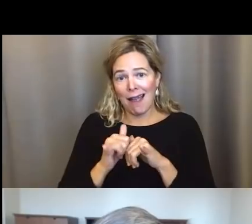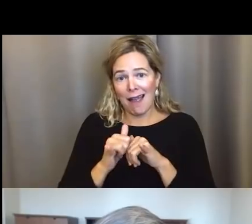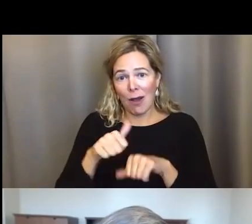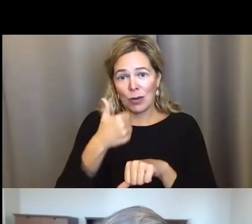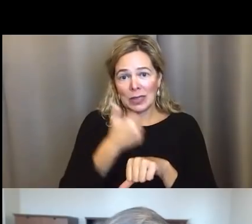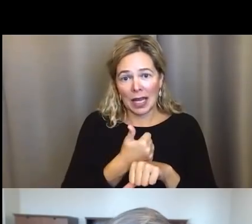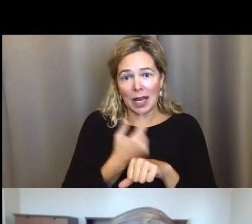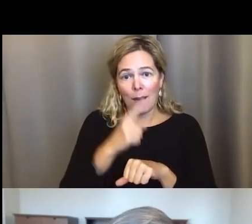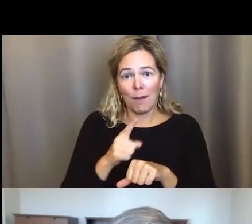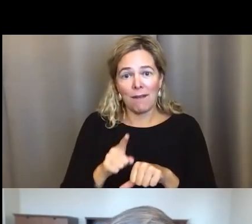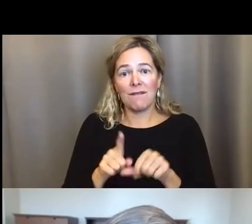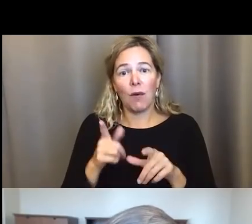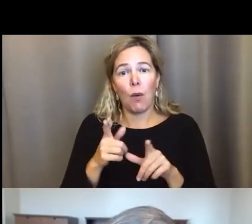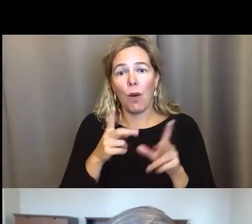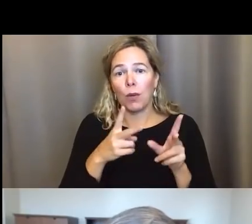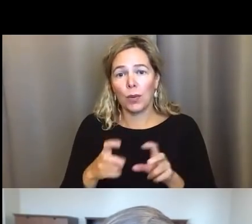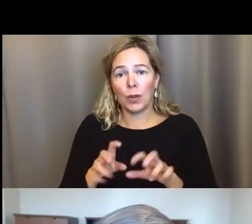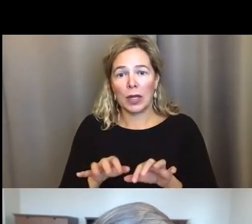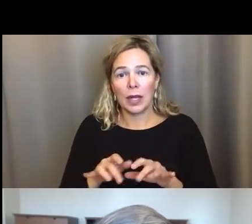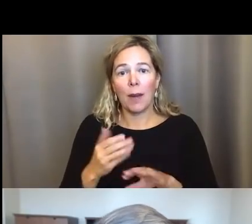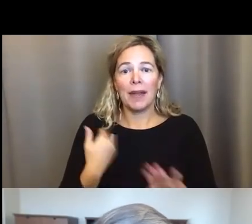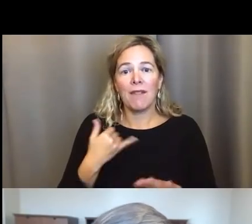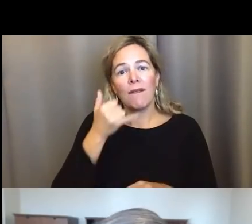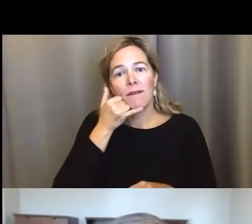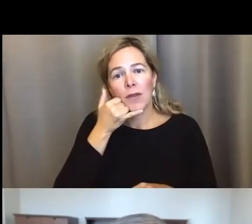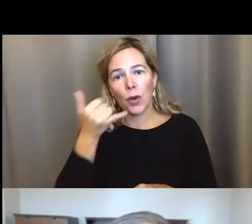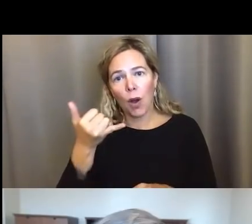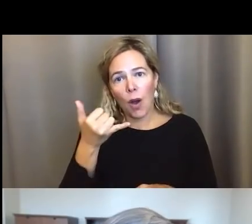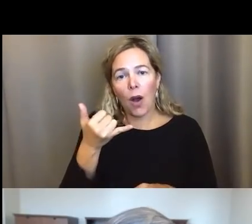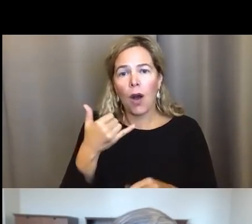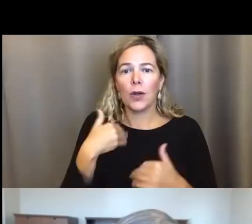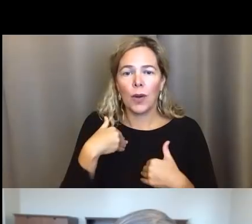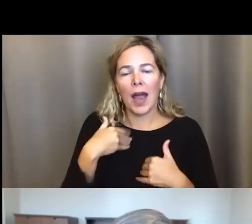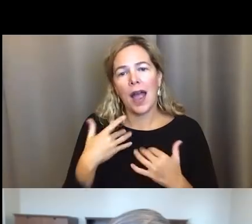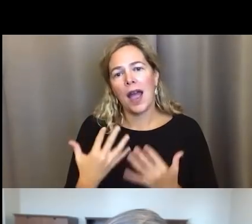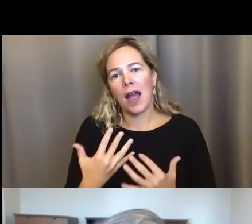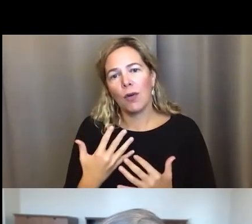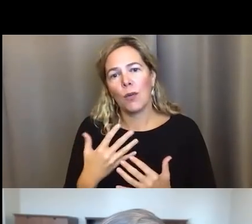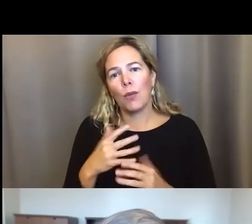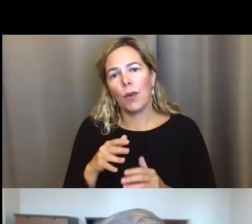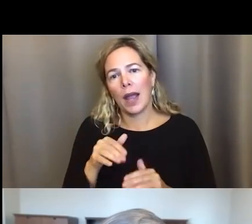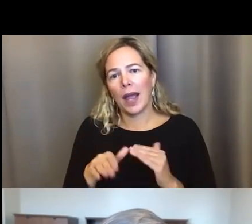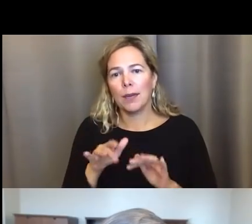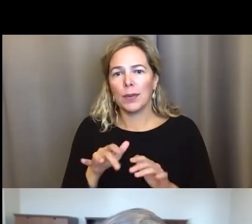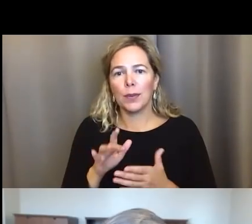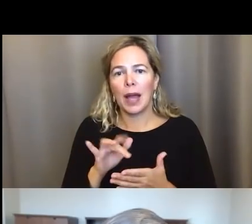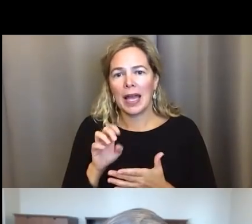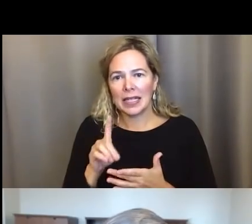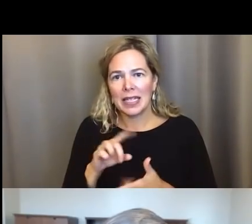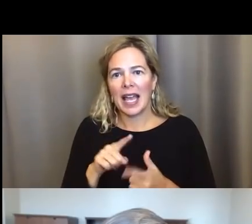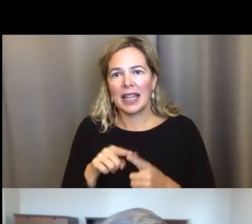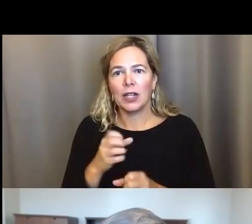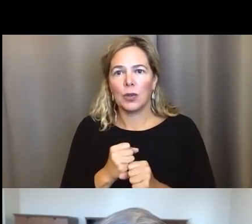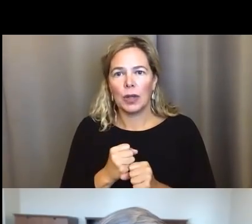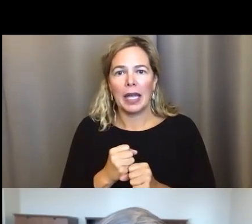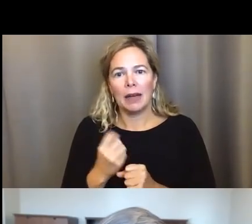works. You have to dial a phone number and our ID. There's a wait time of 4 to 10 hours, and then you get a draft note. If